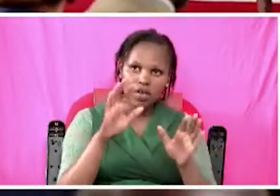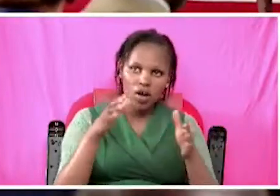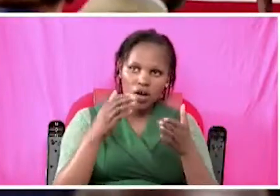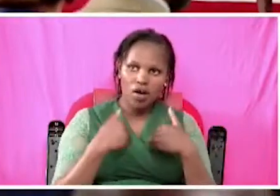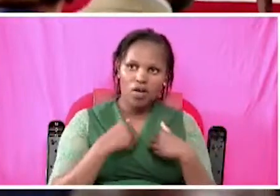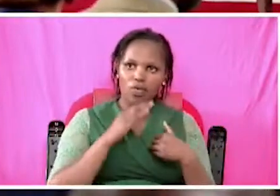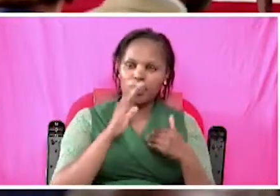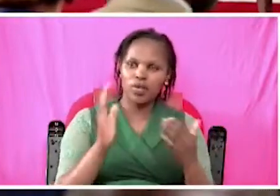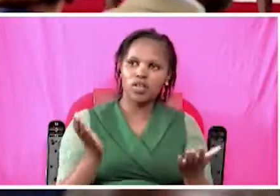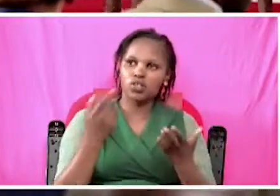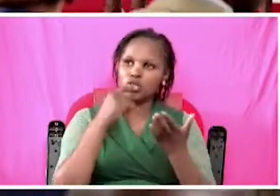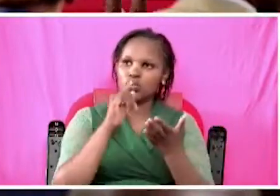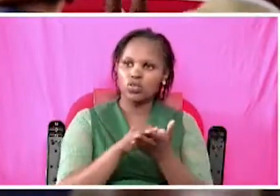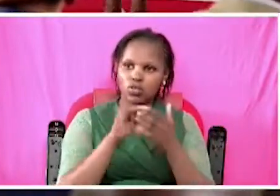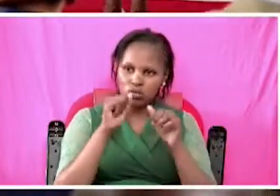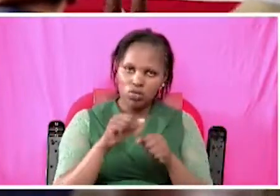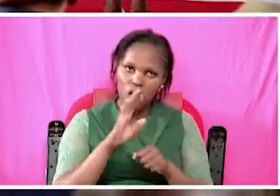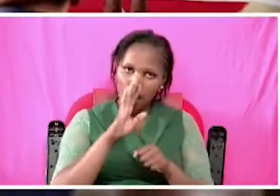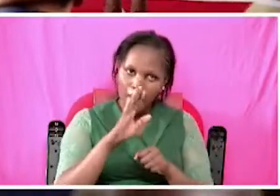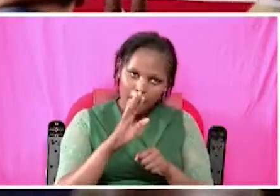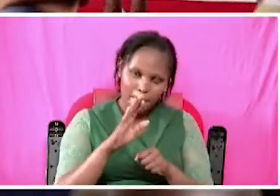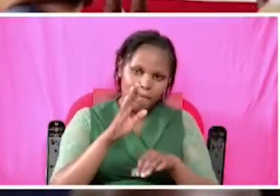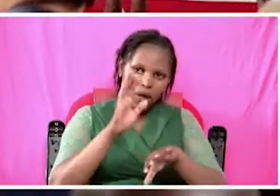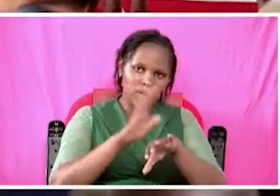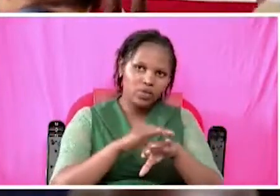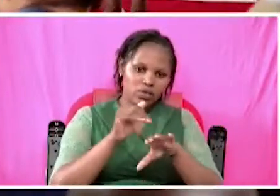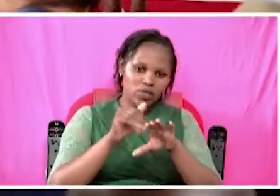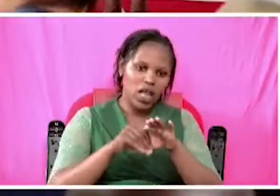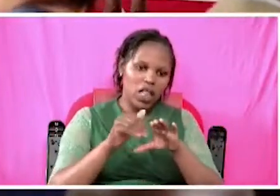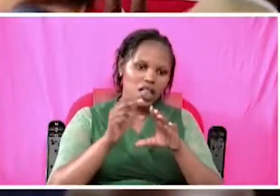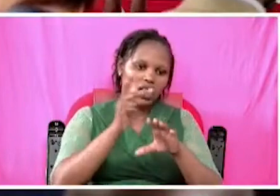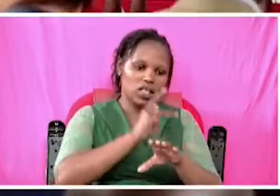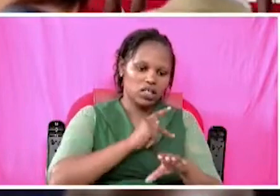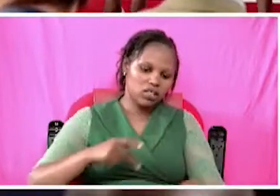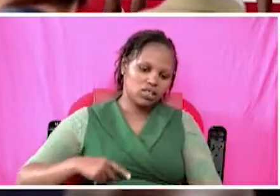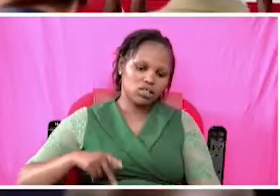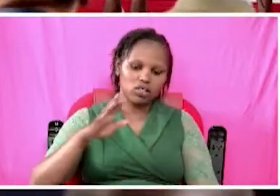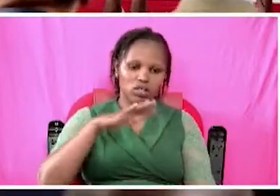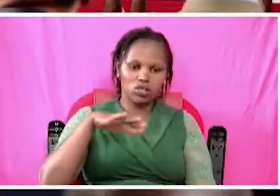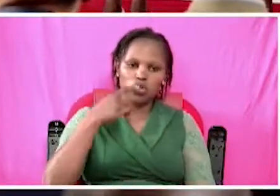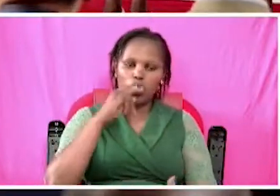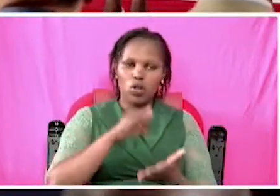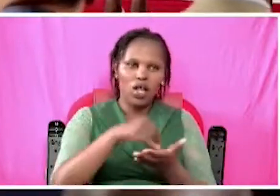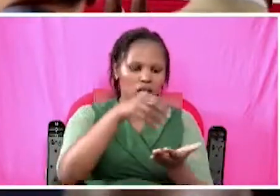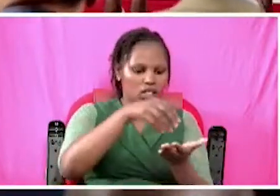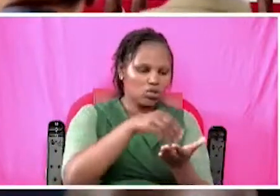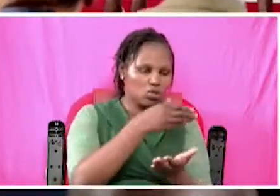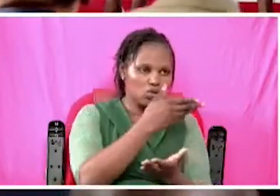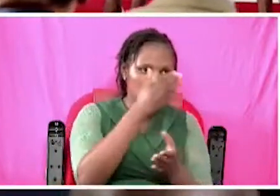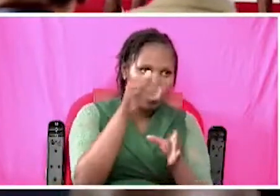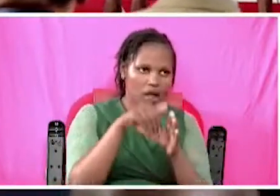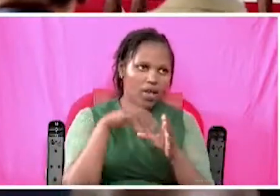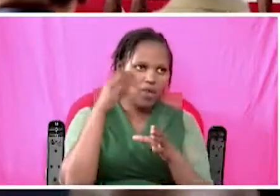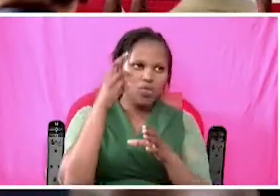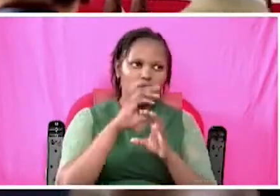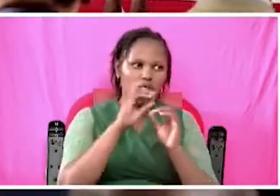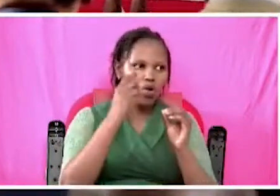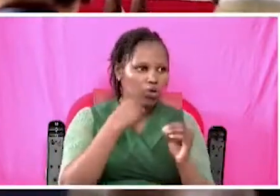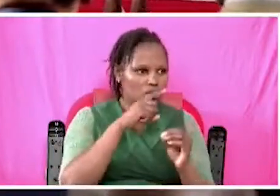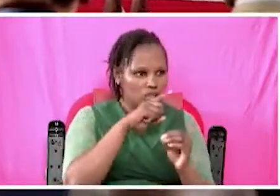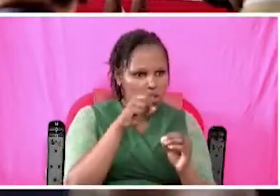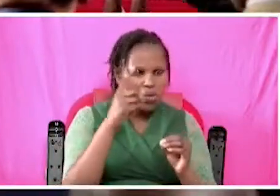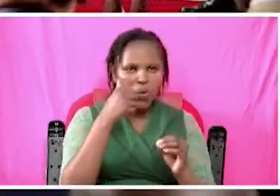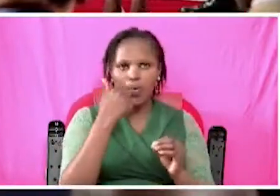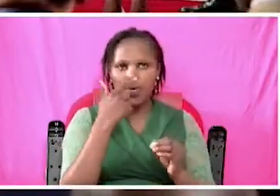Elijah, so that you can be productive for his kingdom. So that the situations you are in will not define you, but the